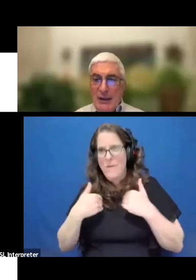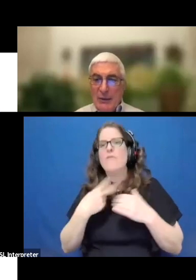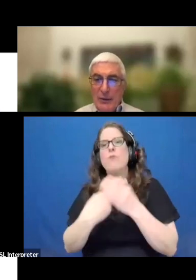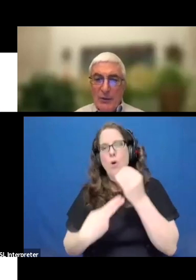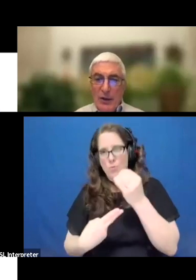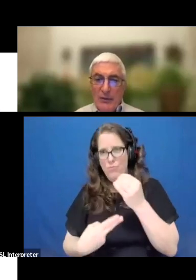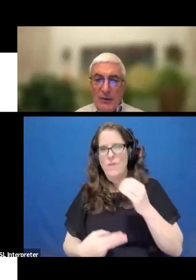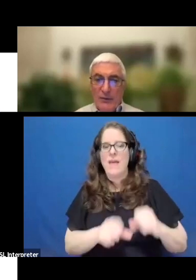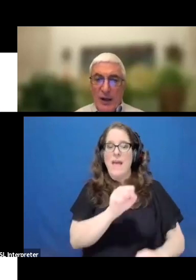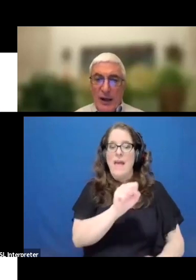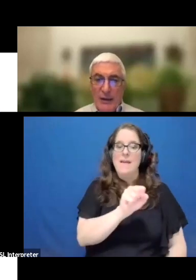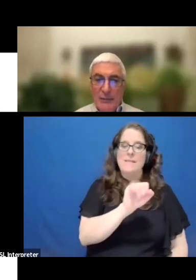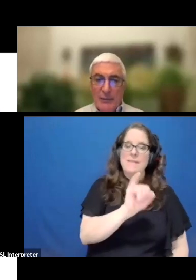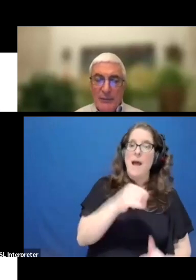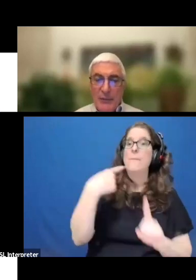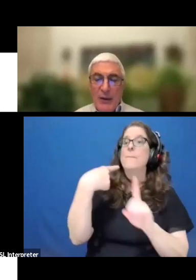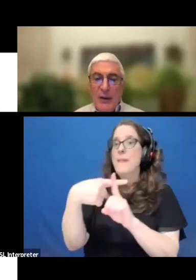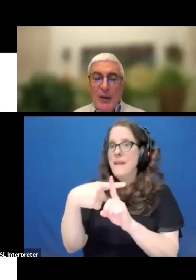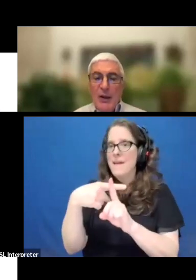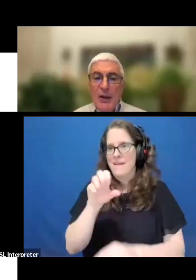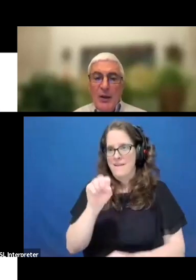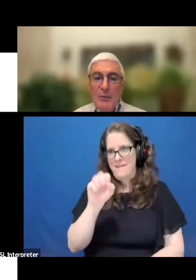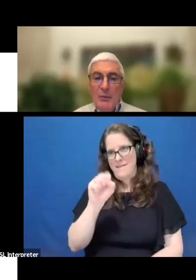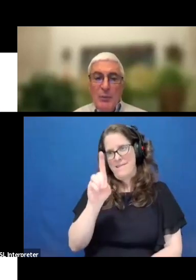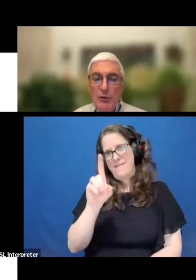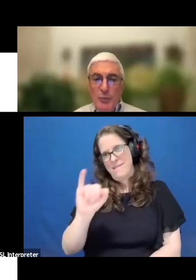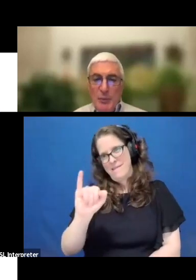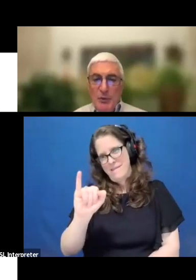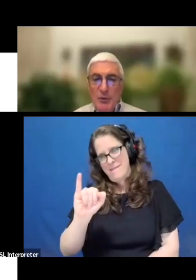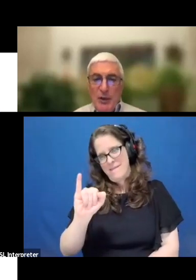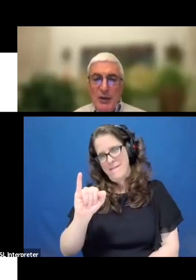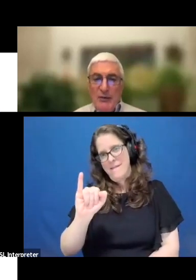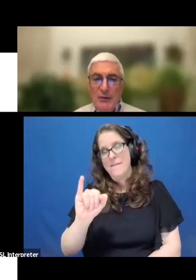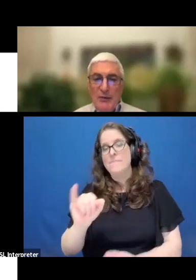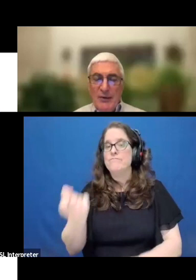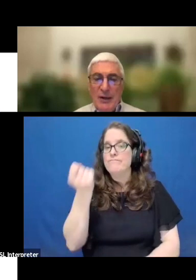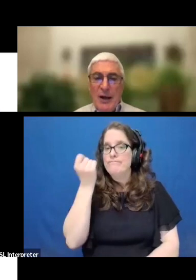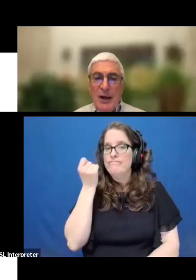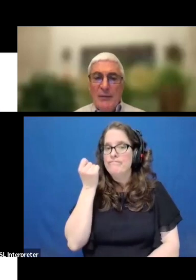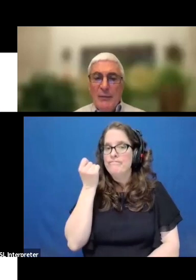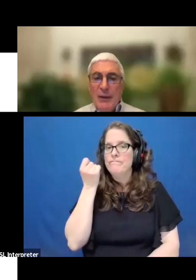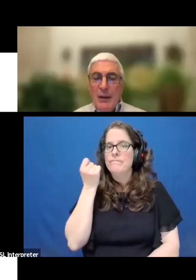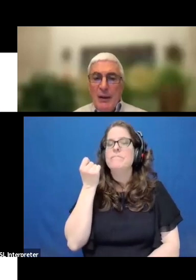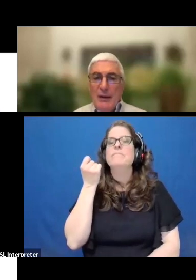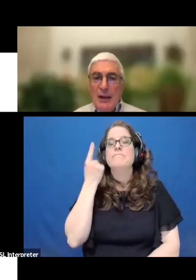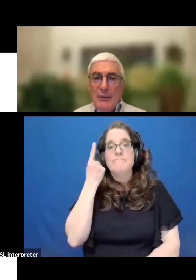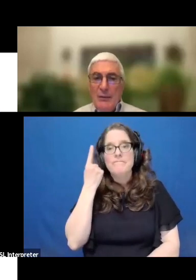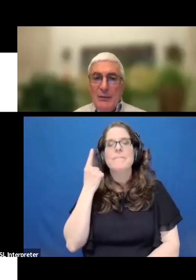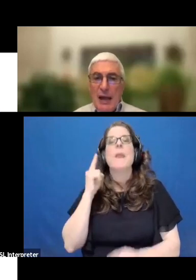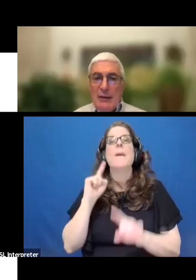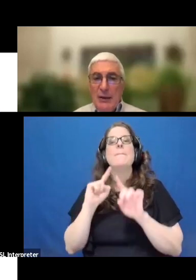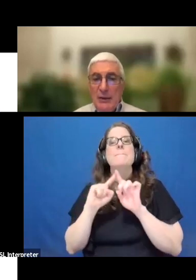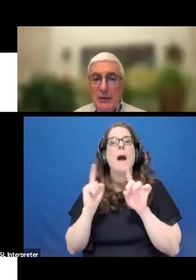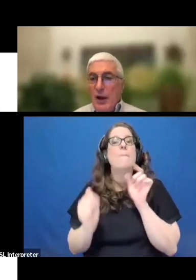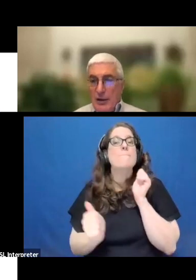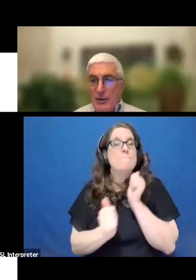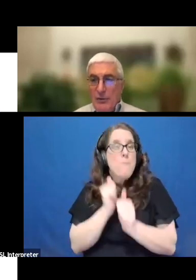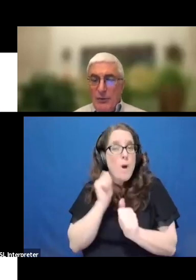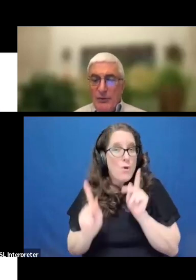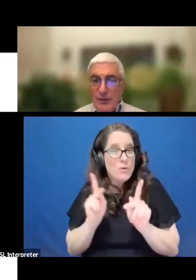SSDI and a little SSI. But most people who get SSDI get at